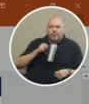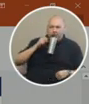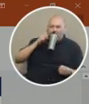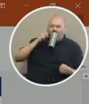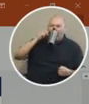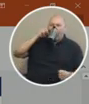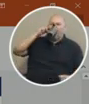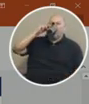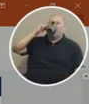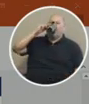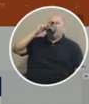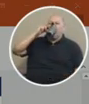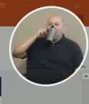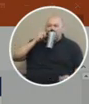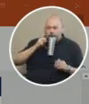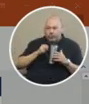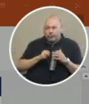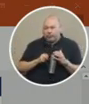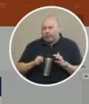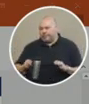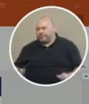IT, can you bring that presentation back up, please?